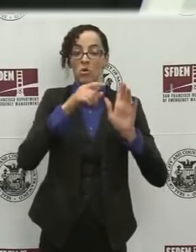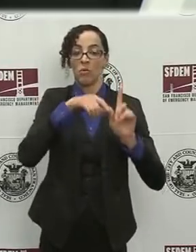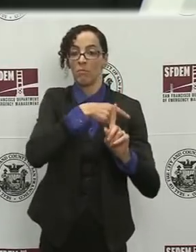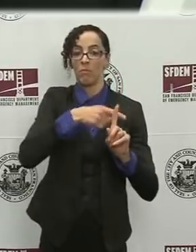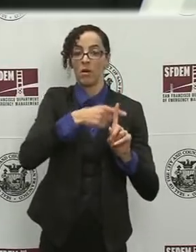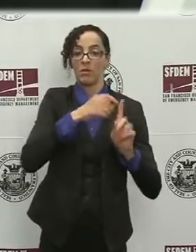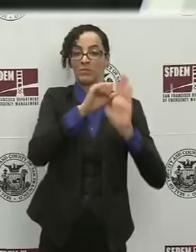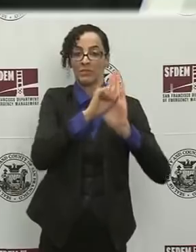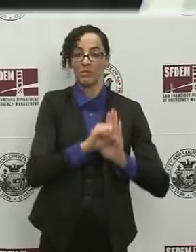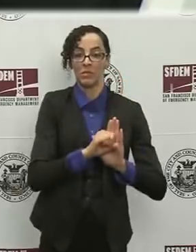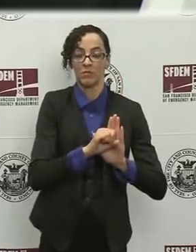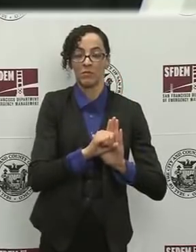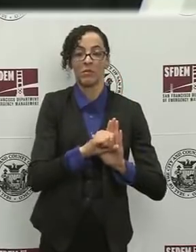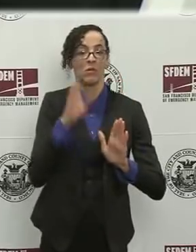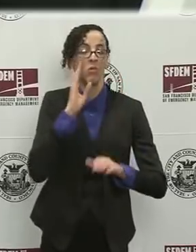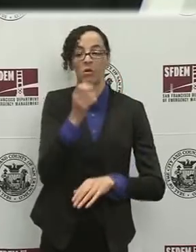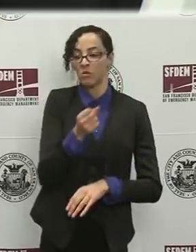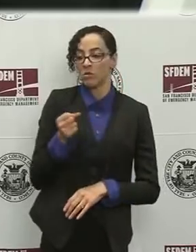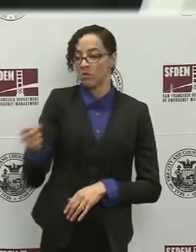staff isolation rooms.